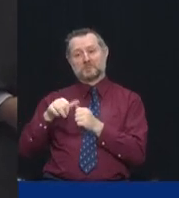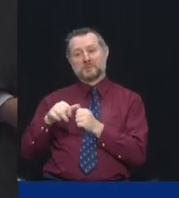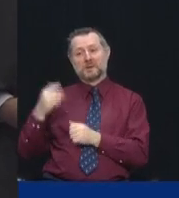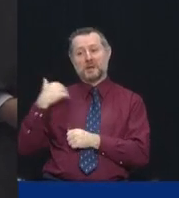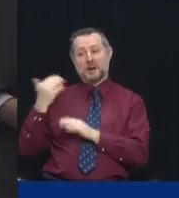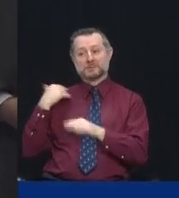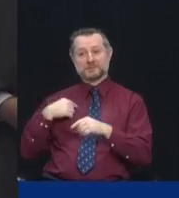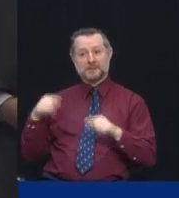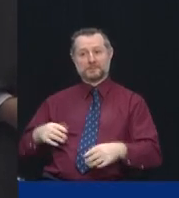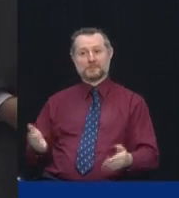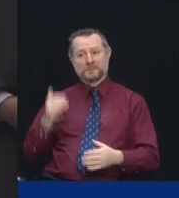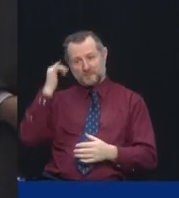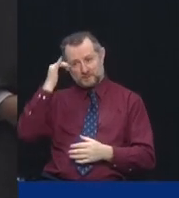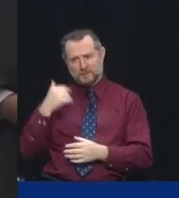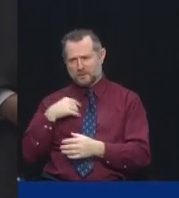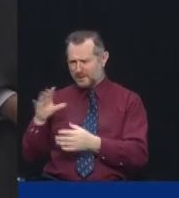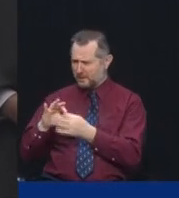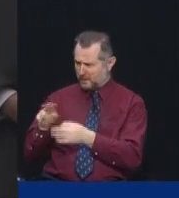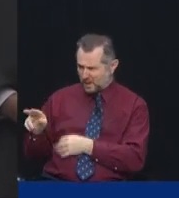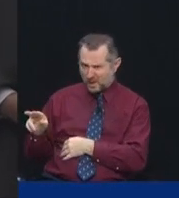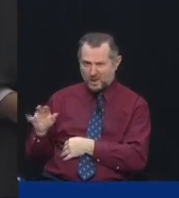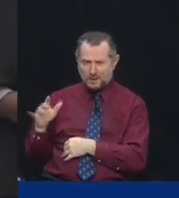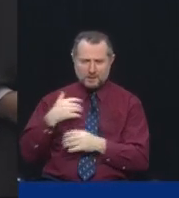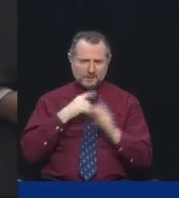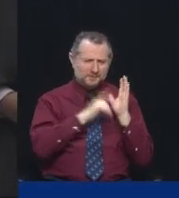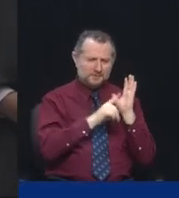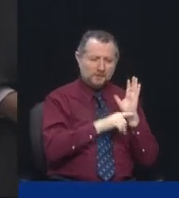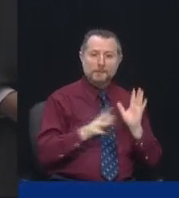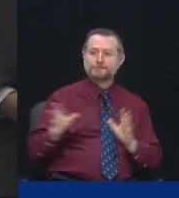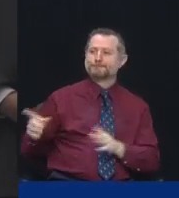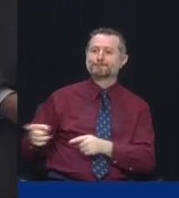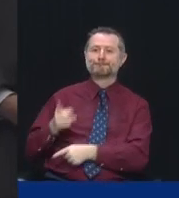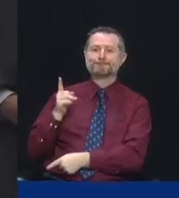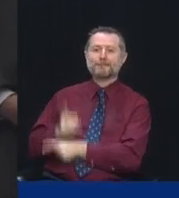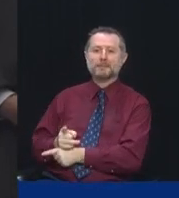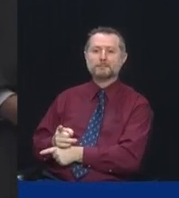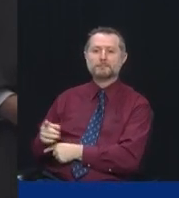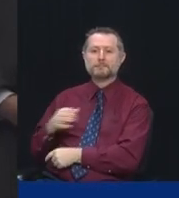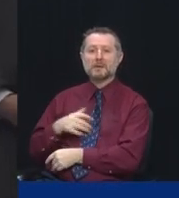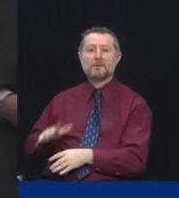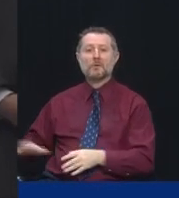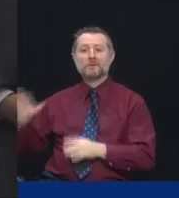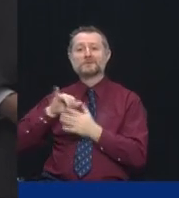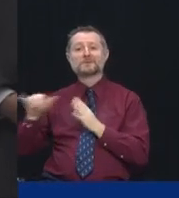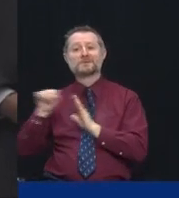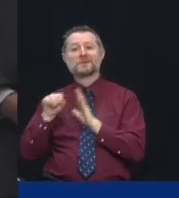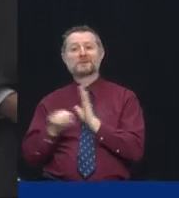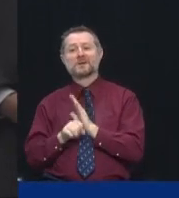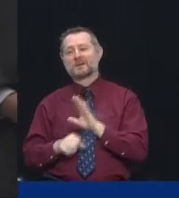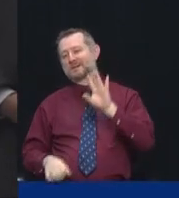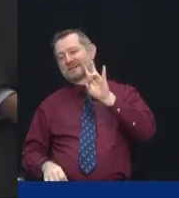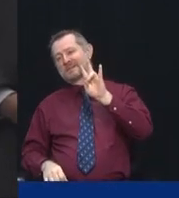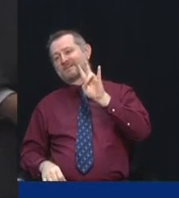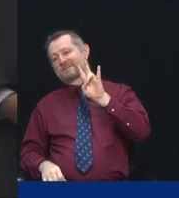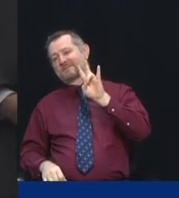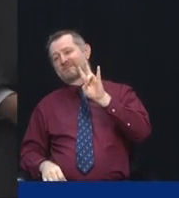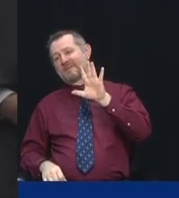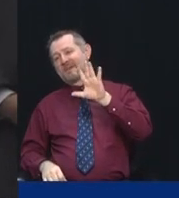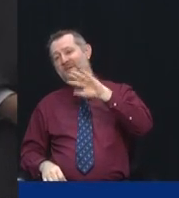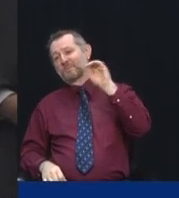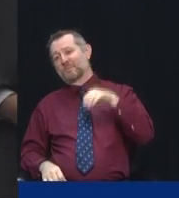this point, and I went back and I looked at the numbers, and he was right. Statewide, 75 plus